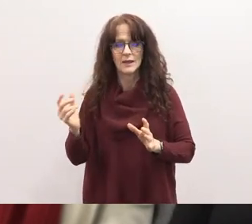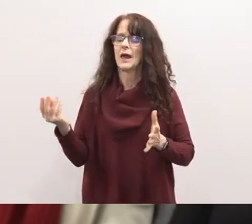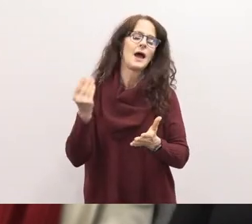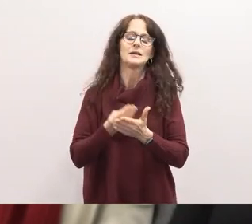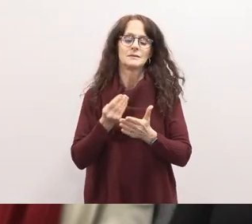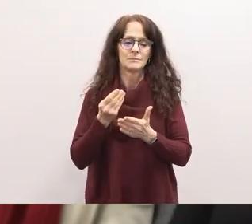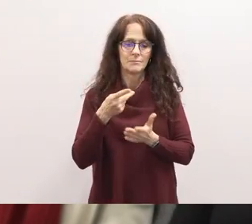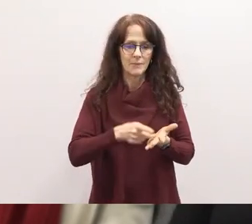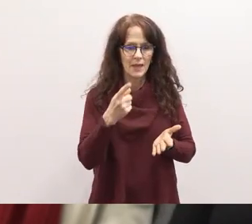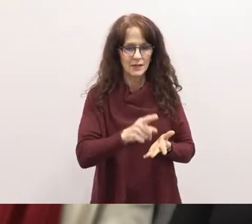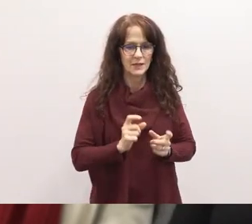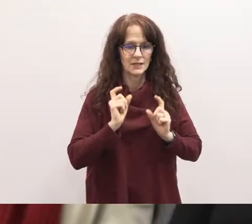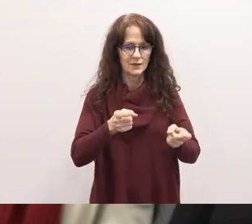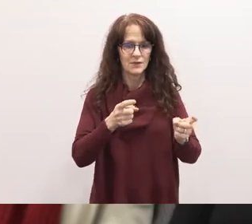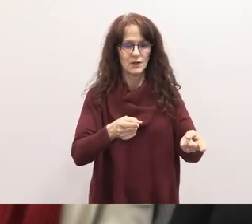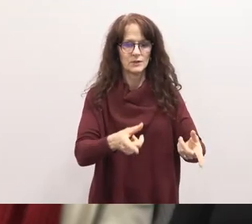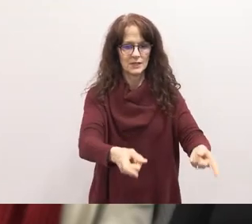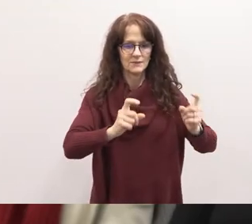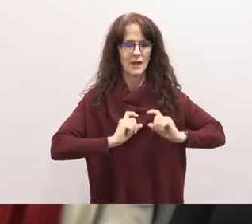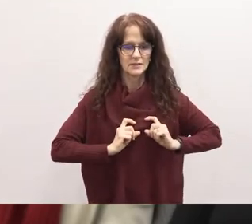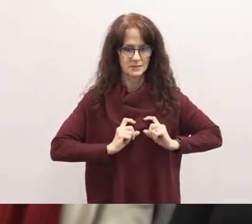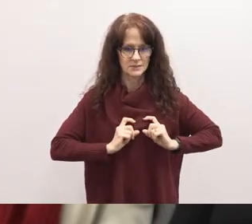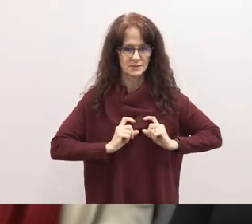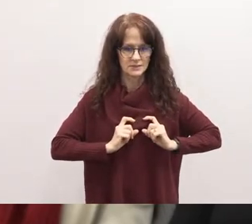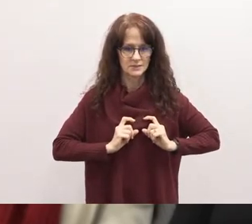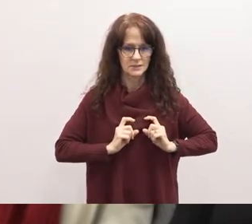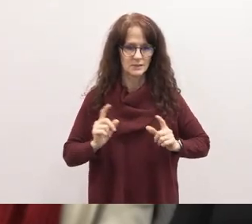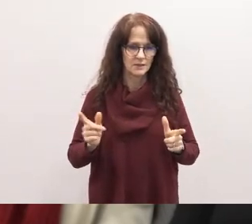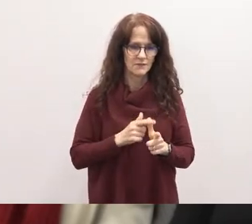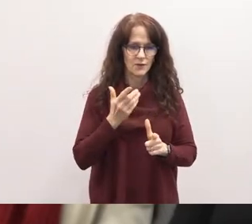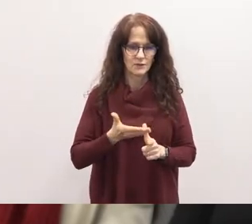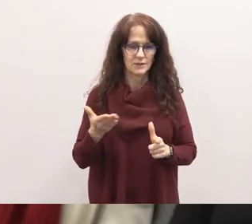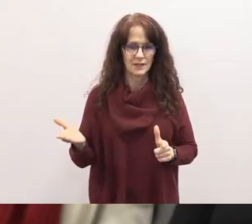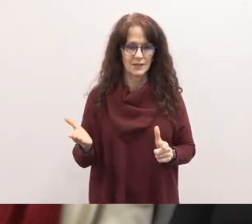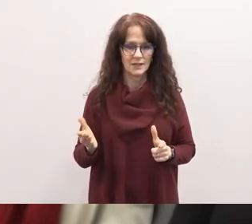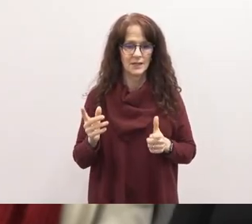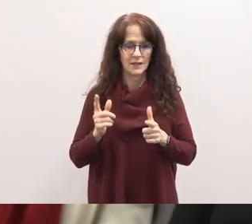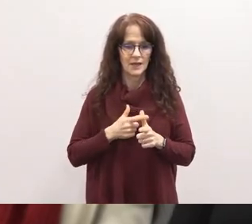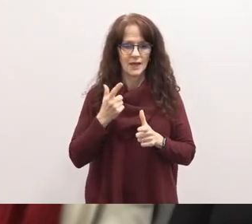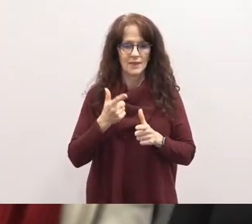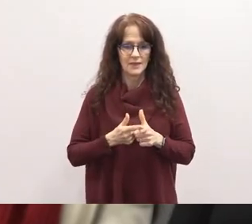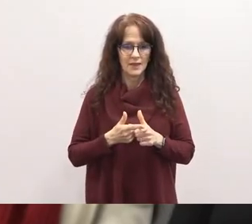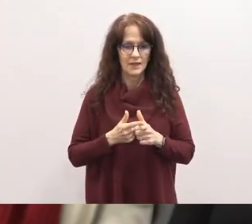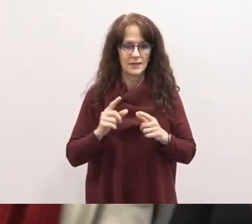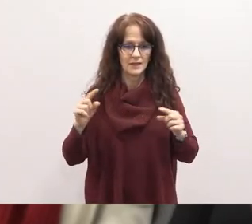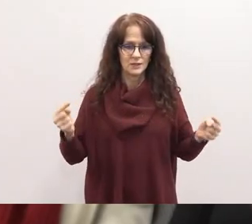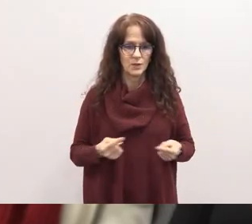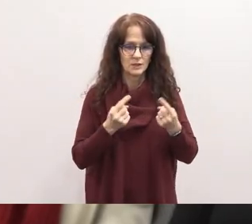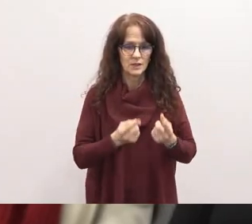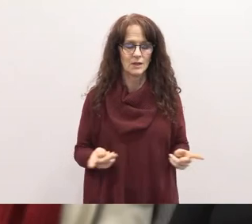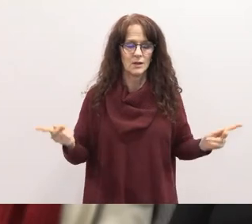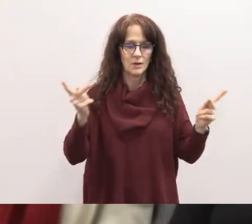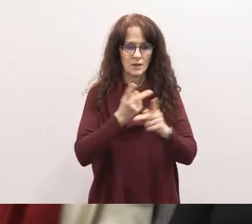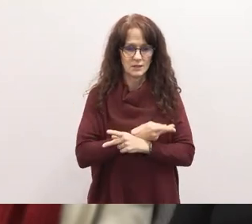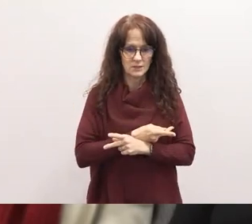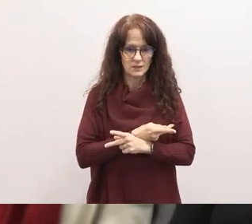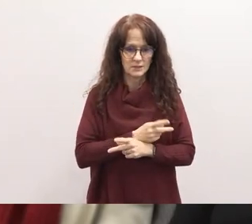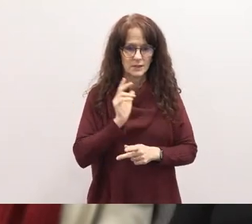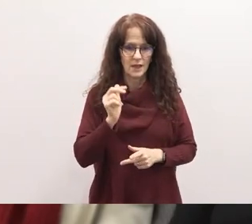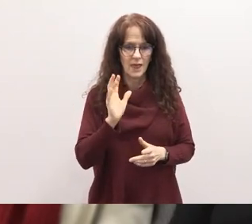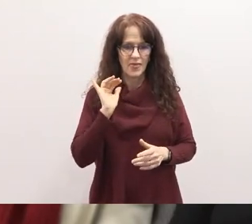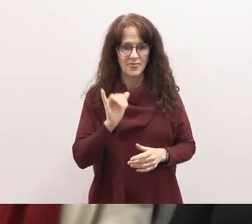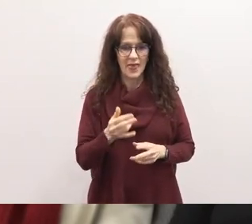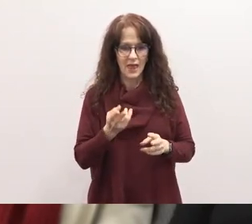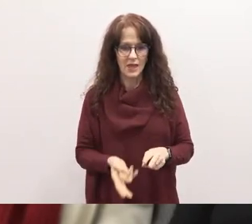financed and given you to give to us. So that's the first thing. And then, to add insult to injury, that